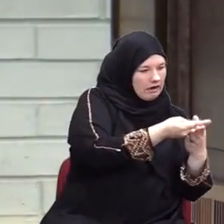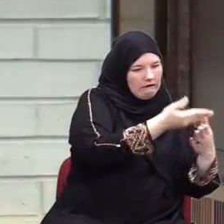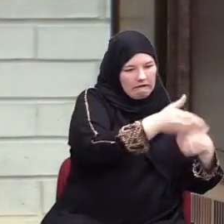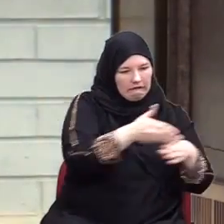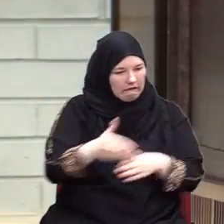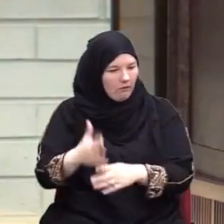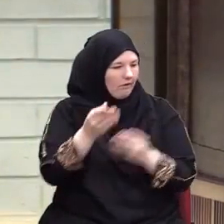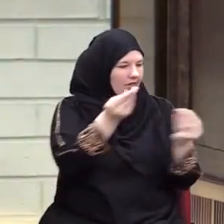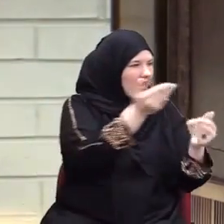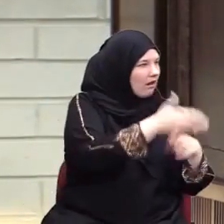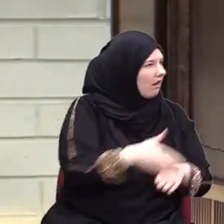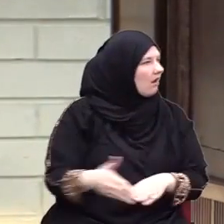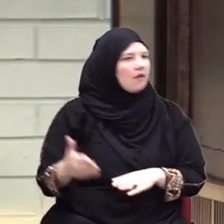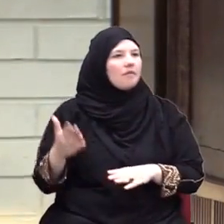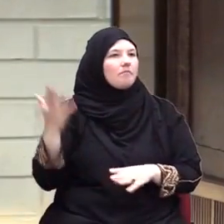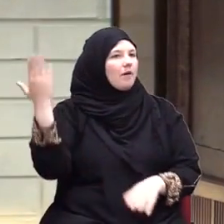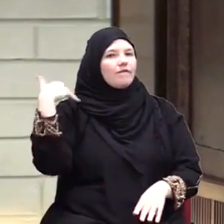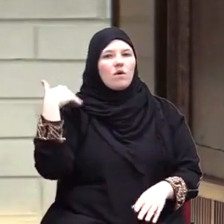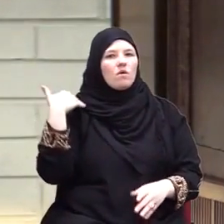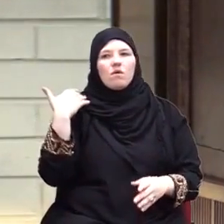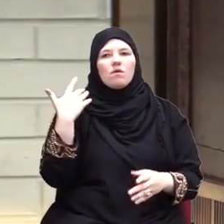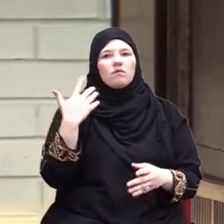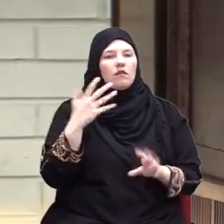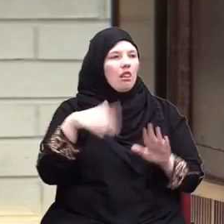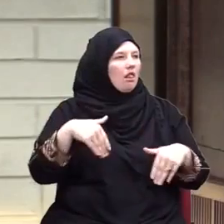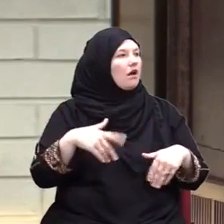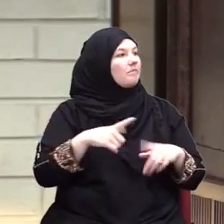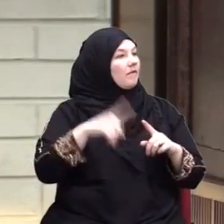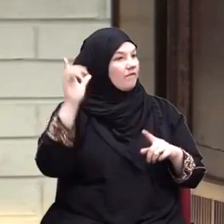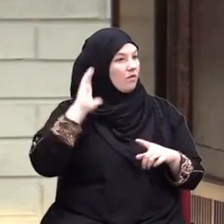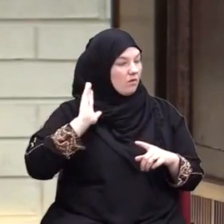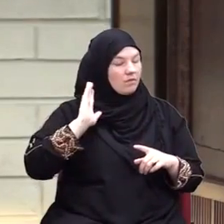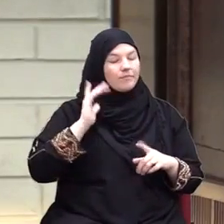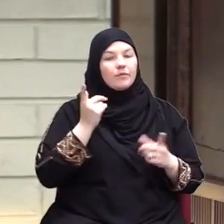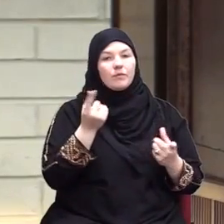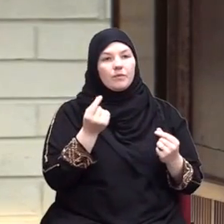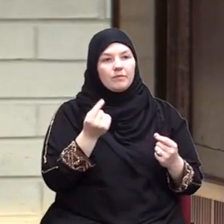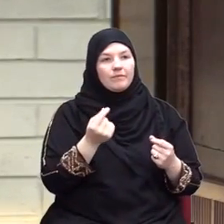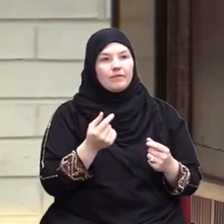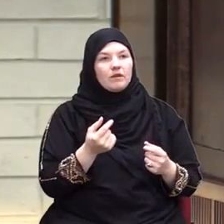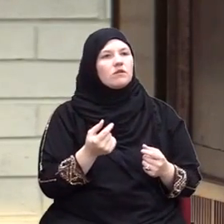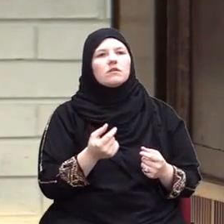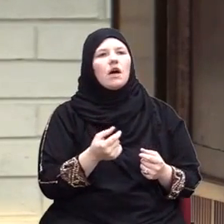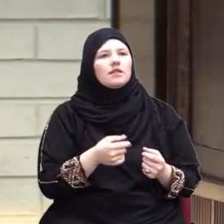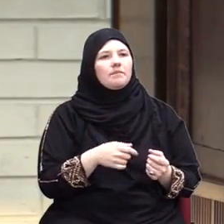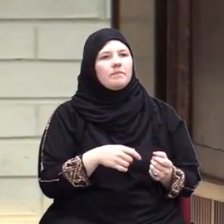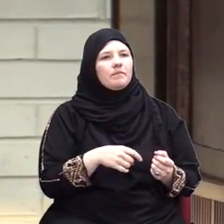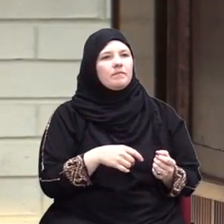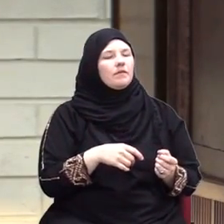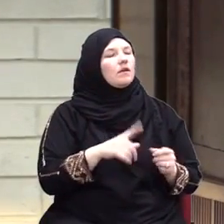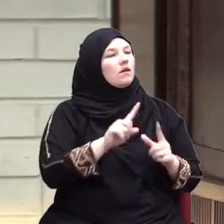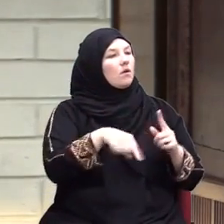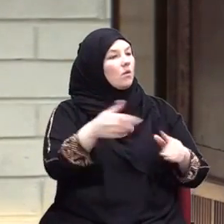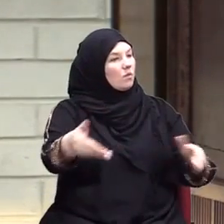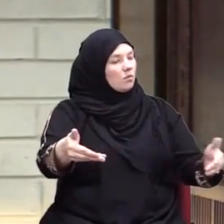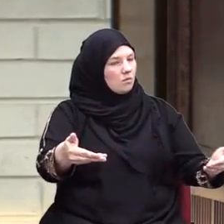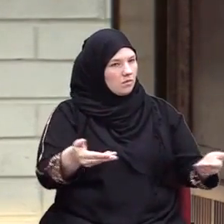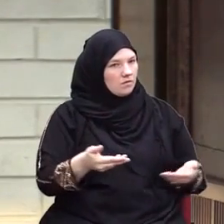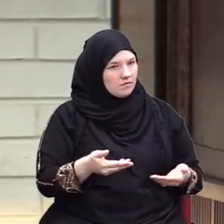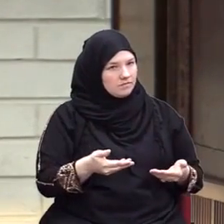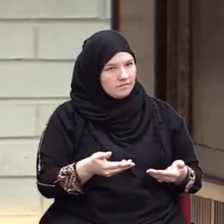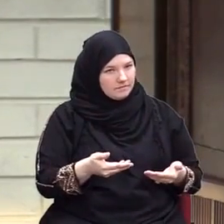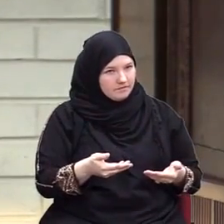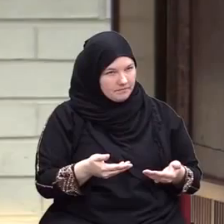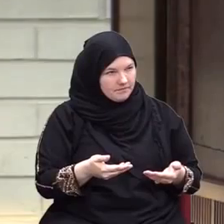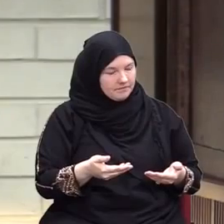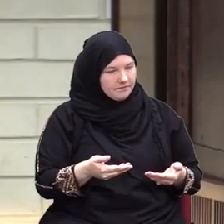companions used to be joined together as brothers in Islam. So the Ansar would welcome the Muhajirin.